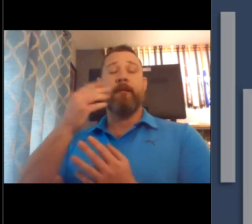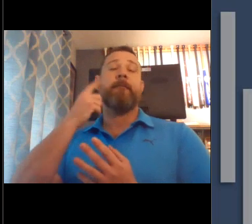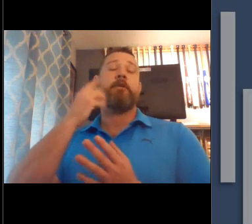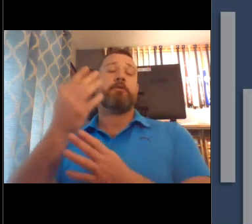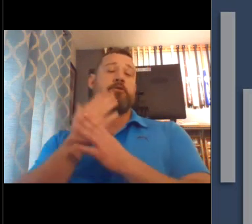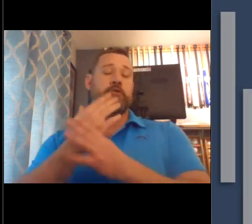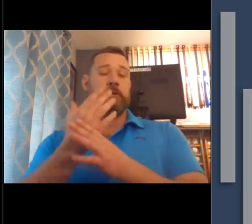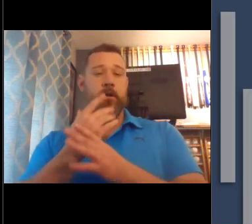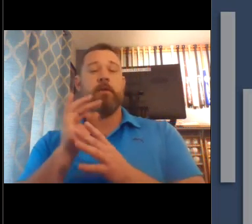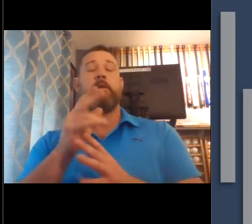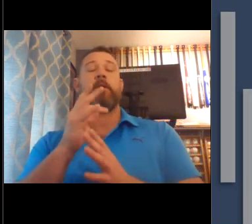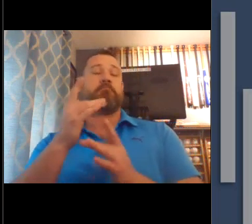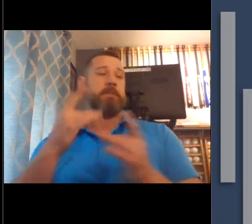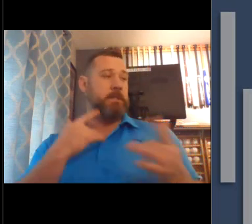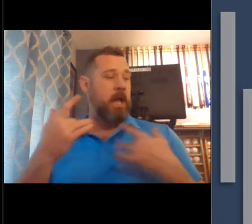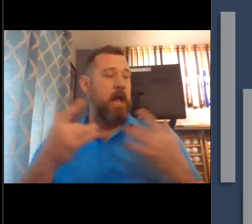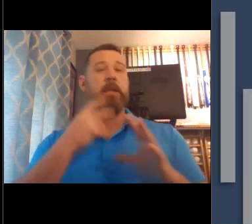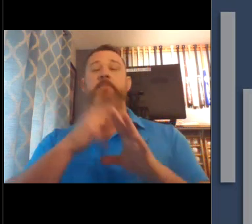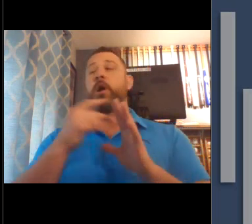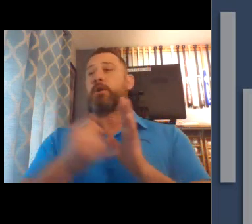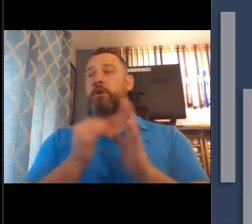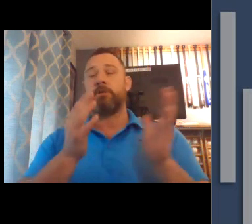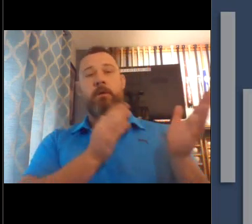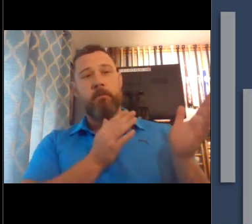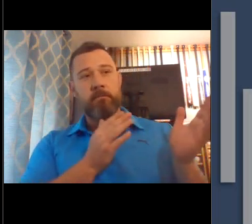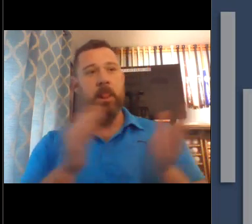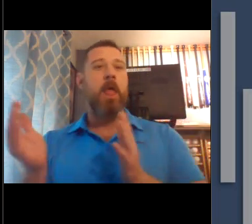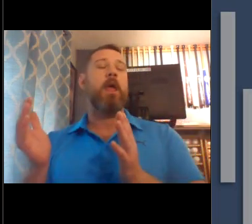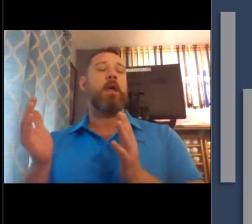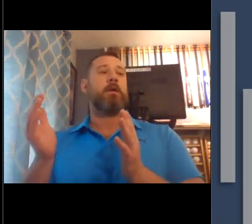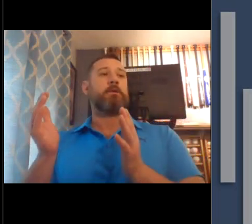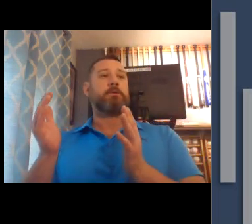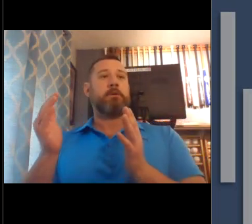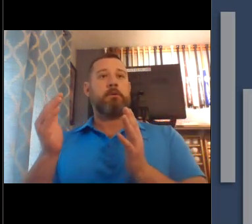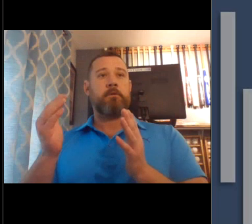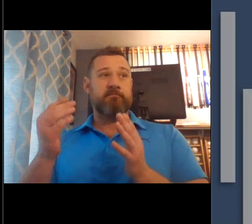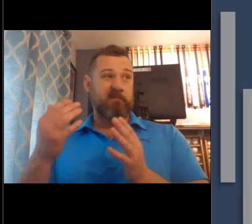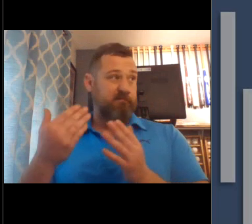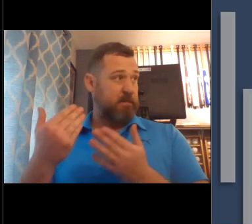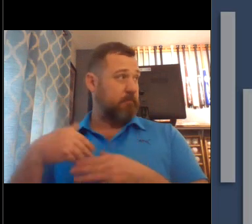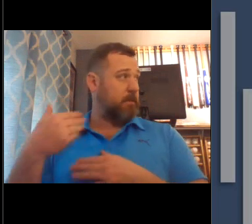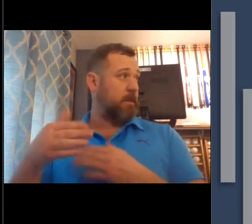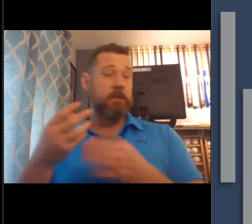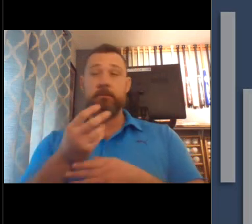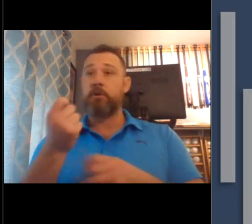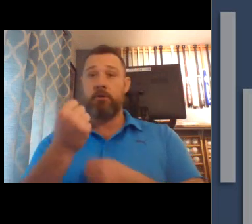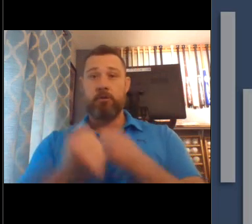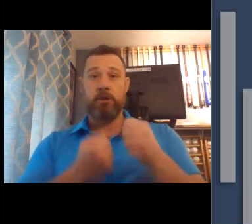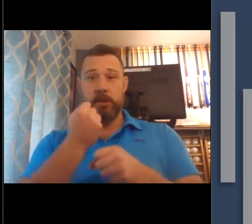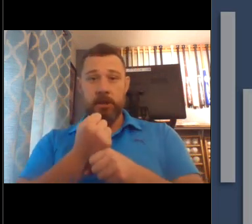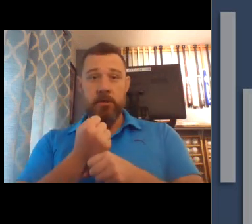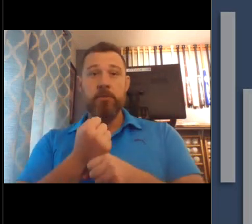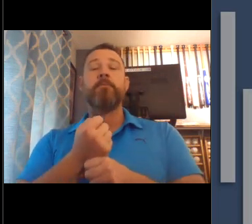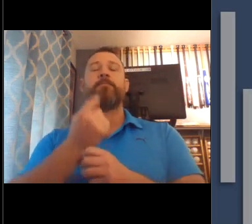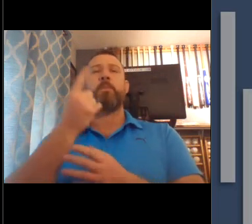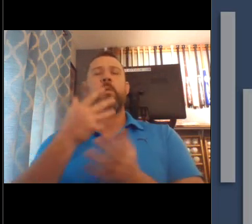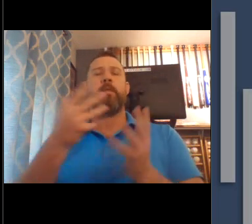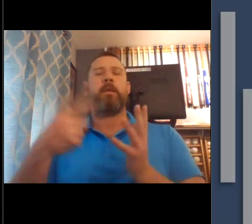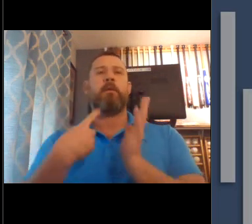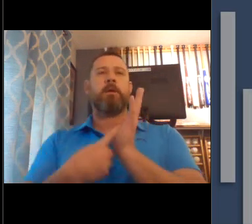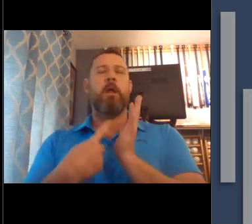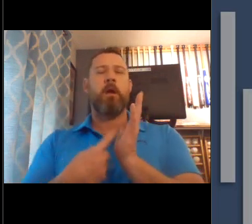exciting projects and plans that we have in coming in the next few years. You know, one of the things that we talked about all the time, right,